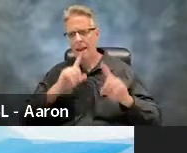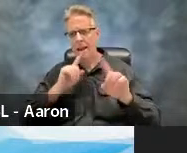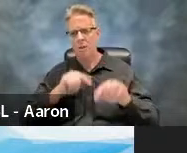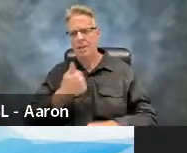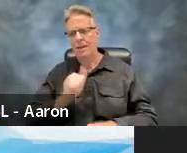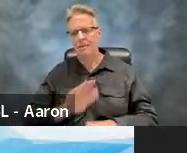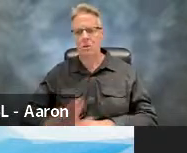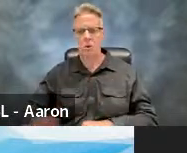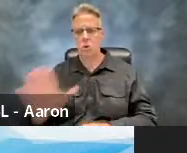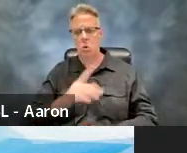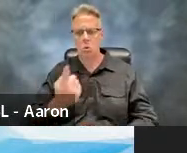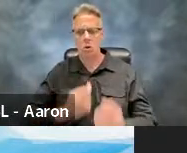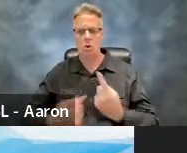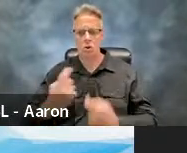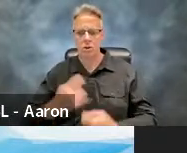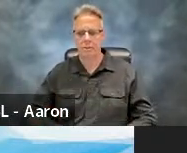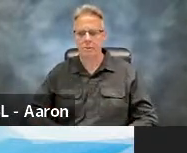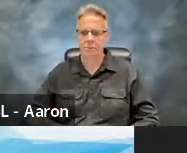that anyone may have.